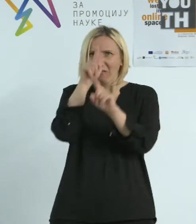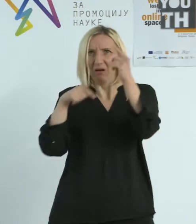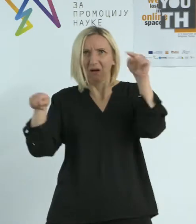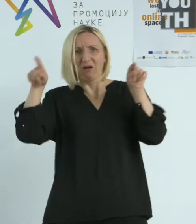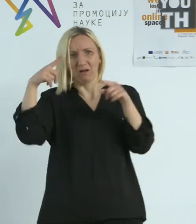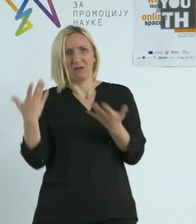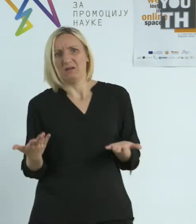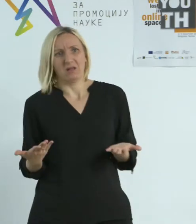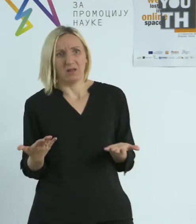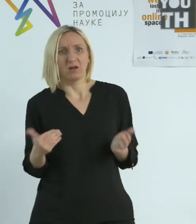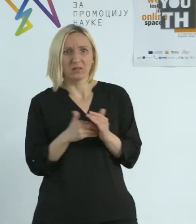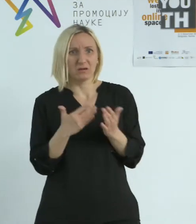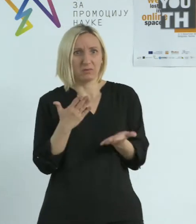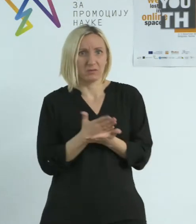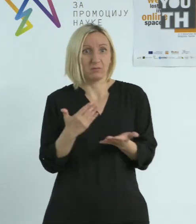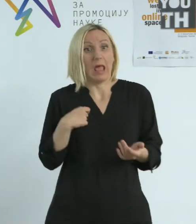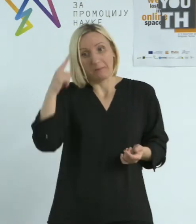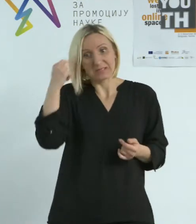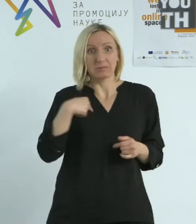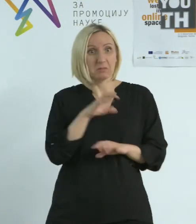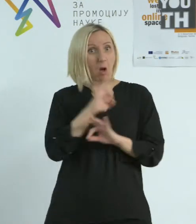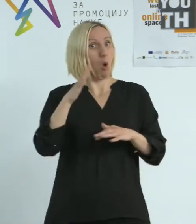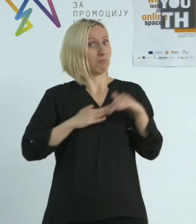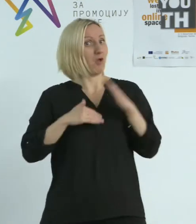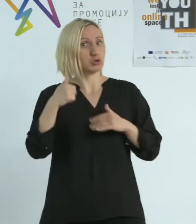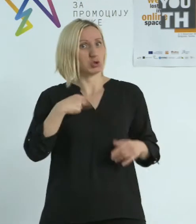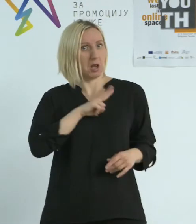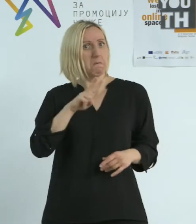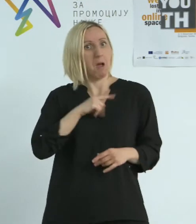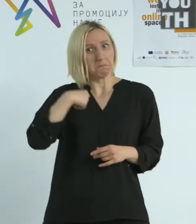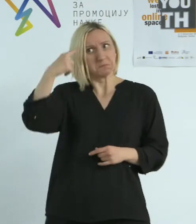myself as skillful in lots of stuff.